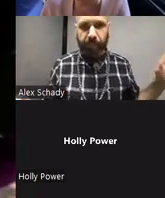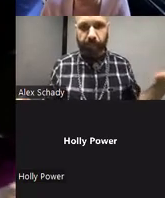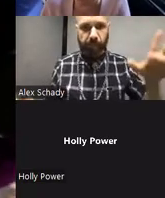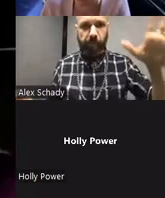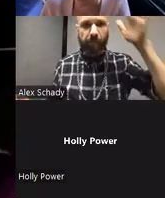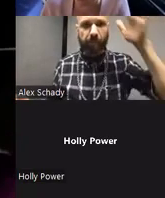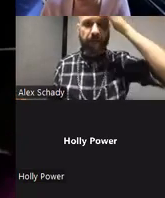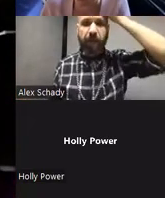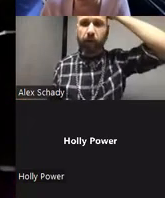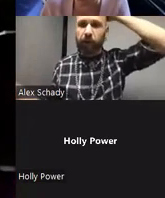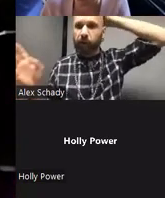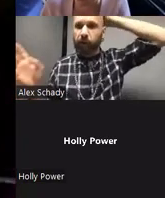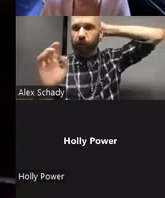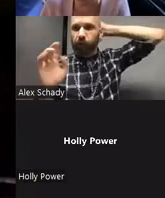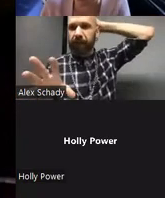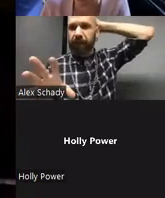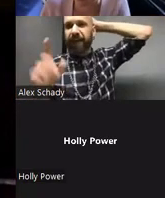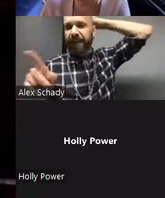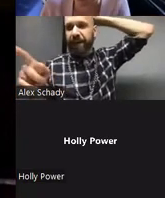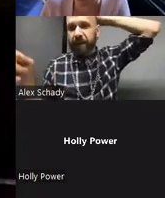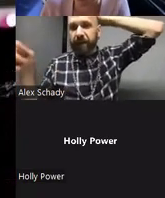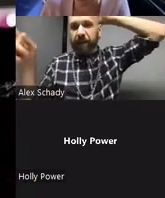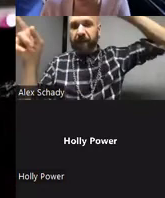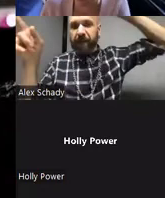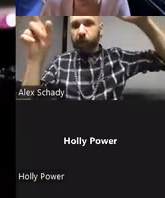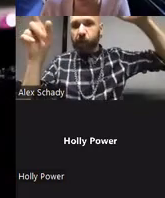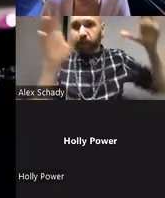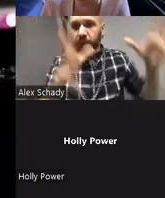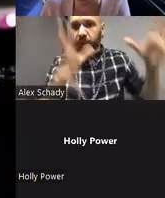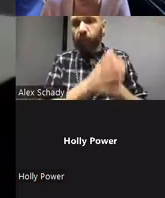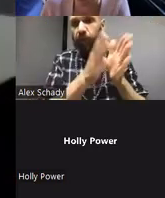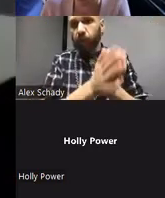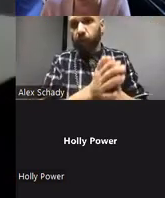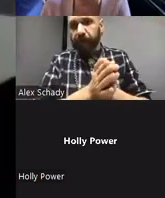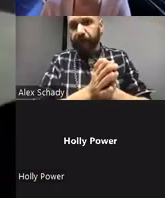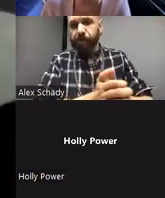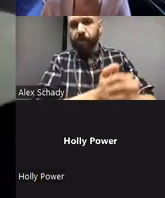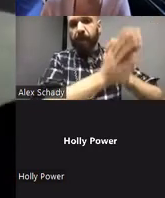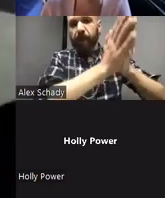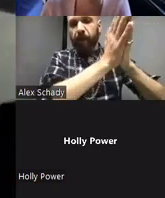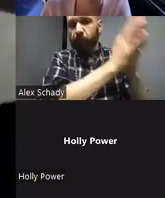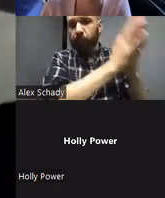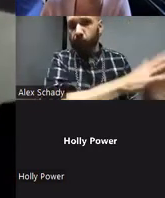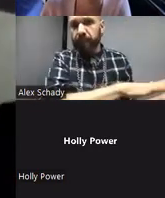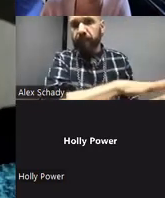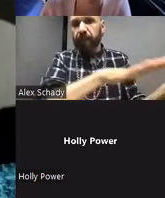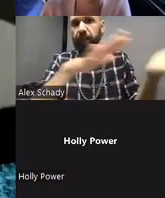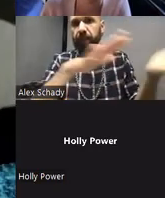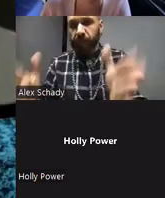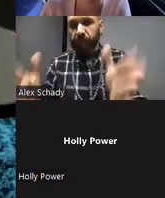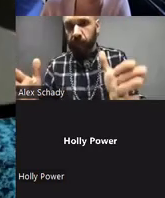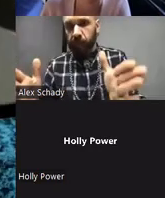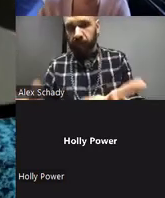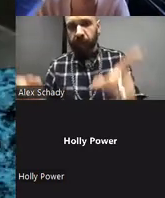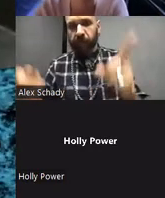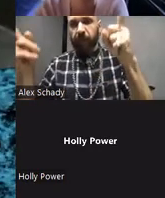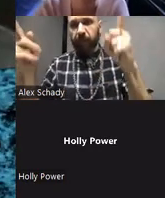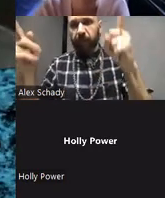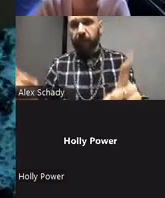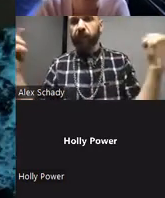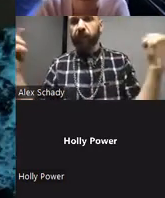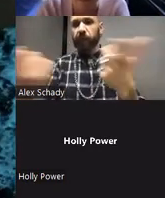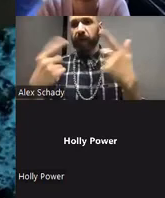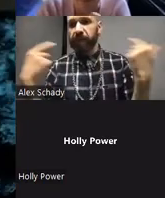is looking through a drawing. Again, we start with a drawing. The drawing gets turned into a sculpture.